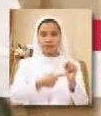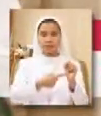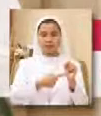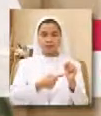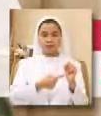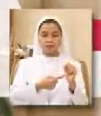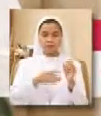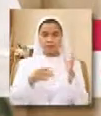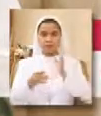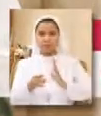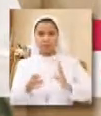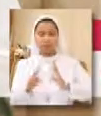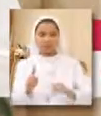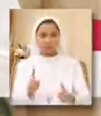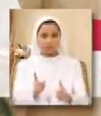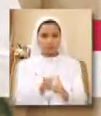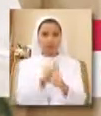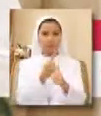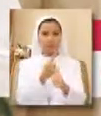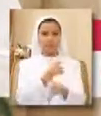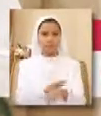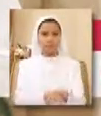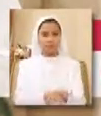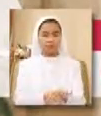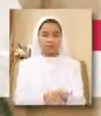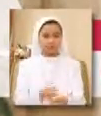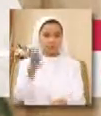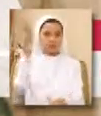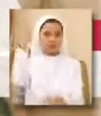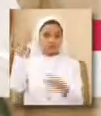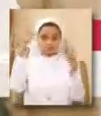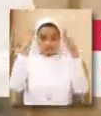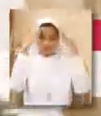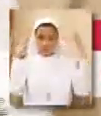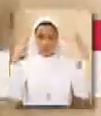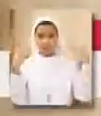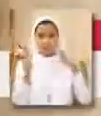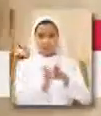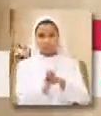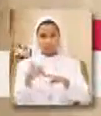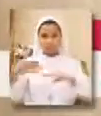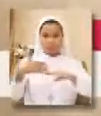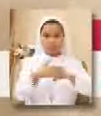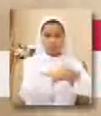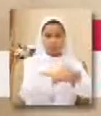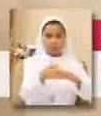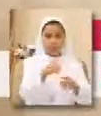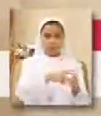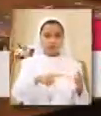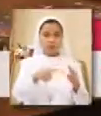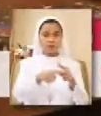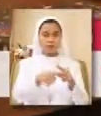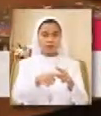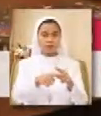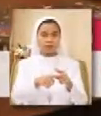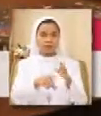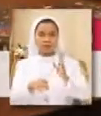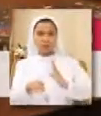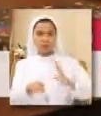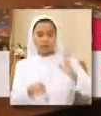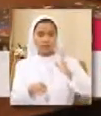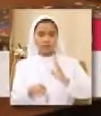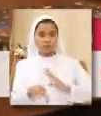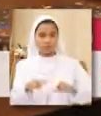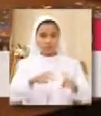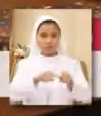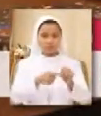Brothers. And I was in Jamaica when the brothers were started. And they